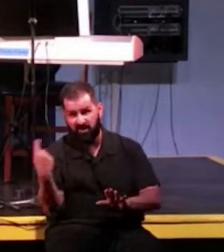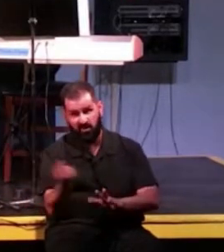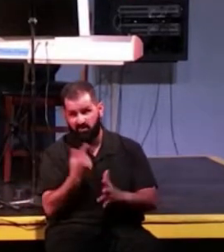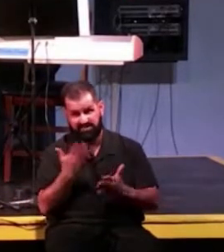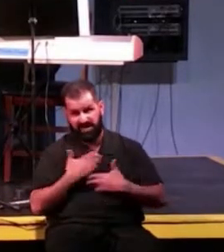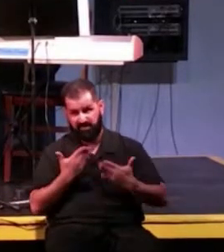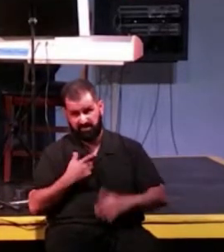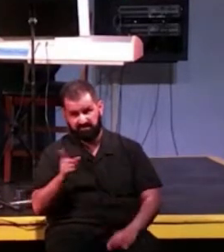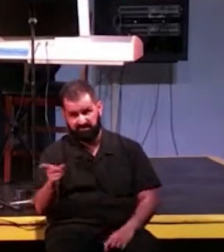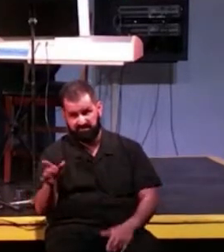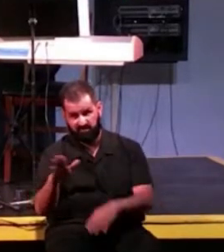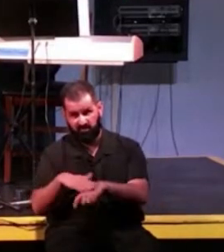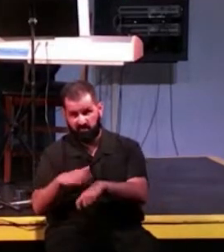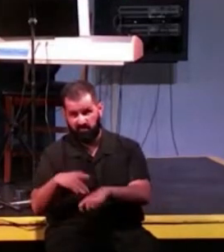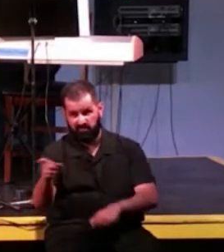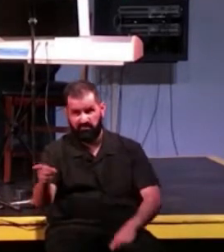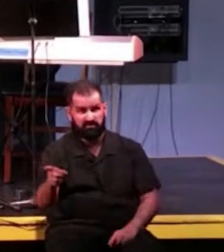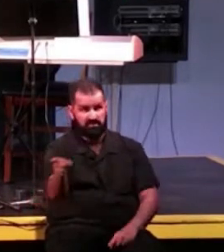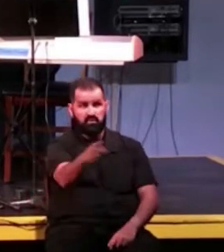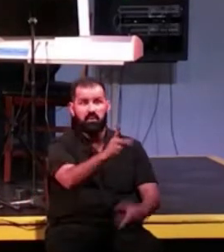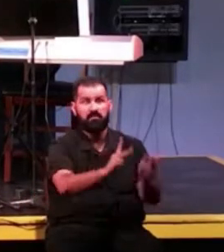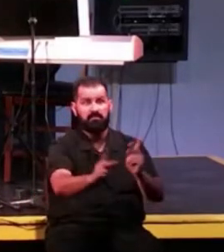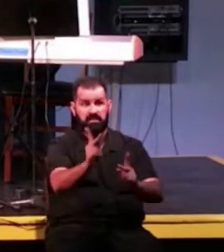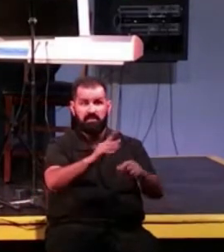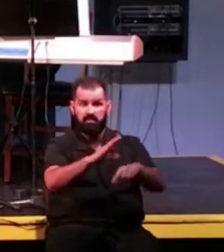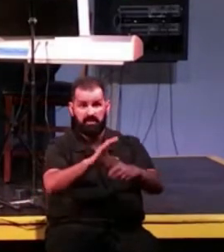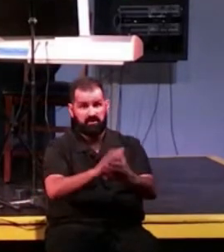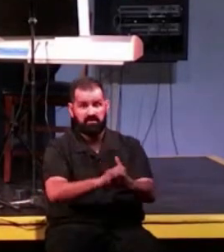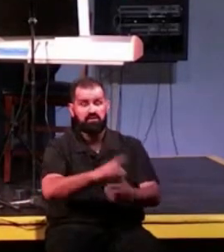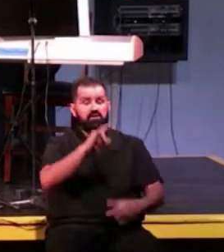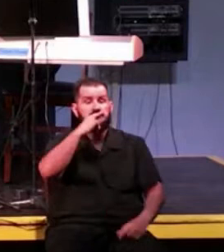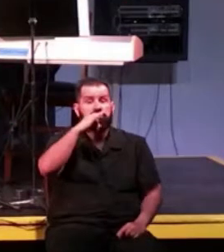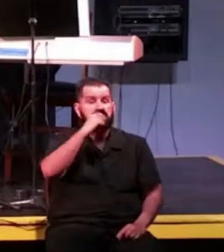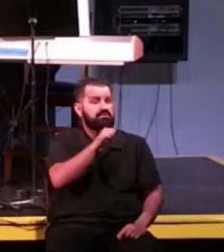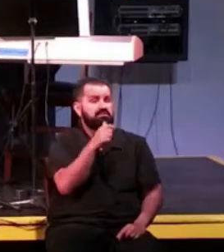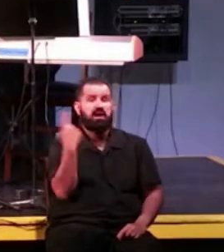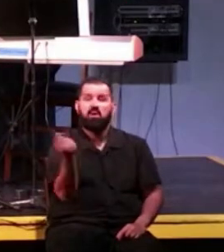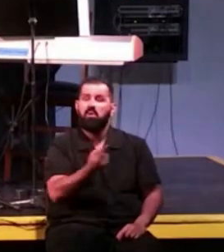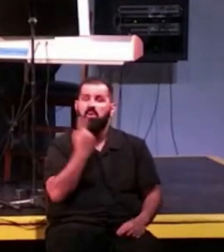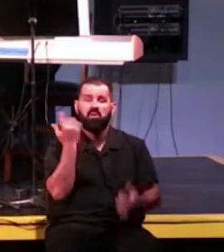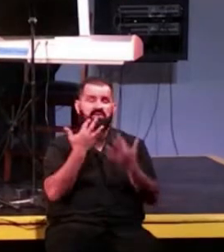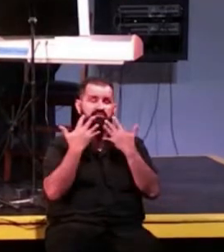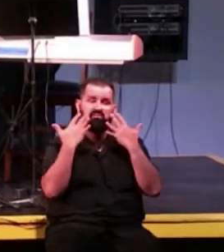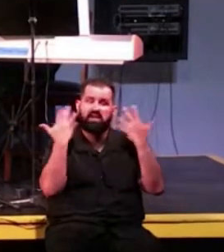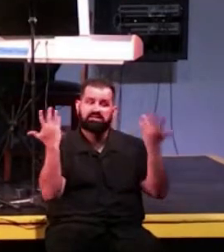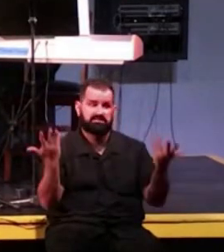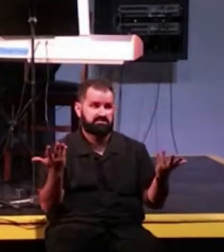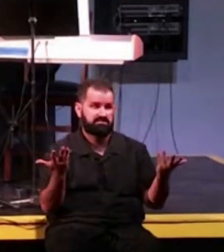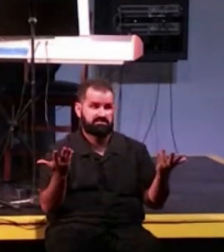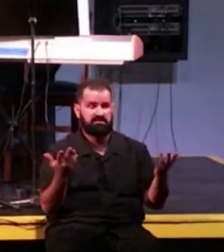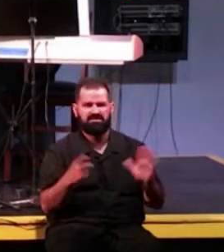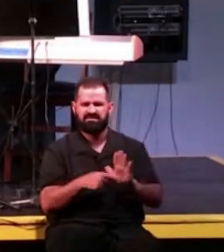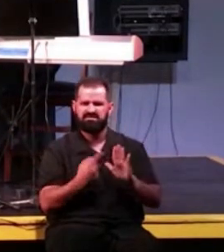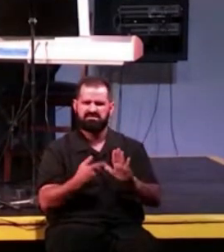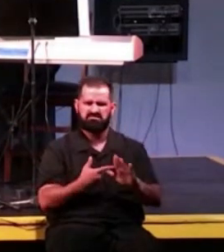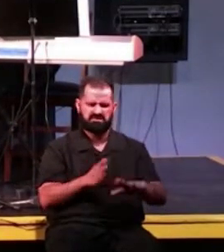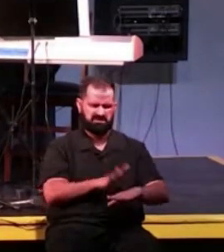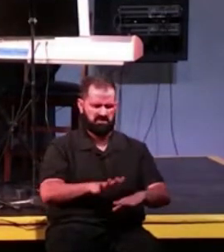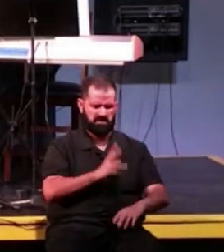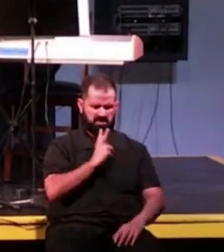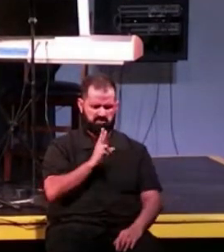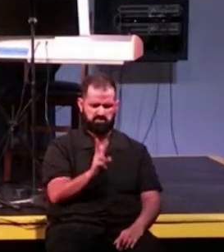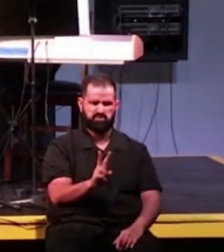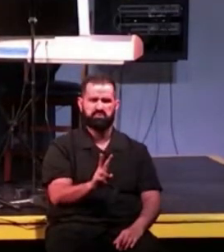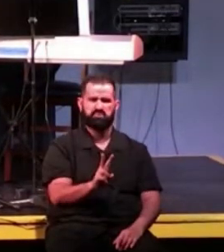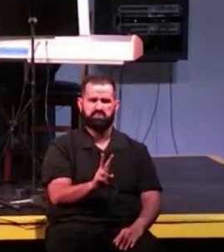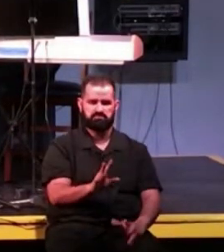married folks, can we say amen? Amen. Your kids are not always pleasant. Amen. Something about after 2 years old, I hear.